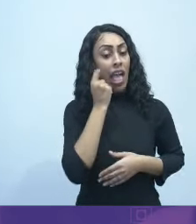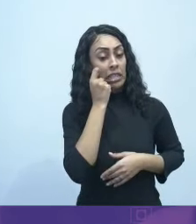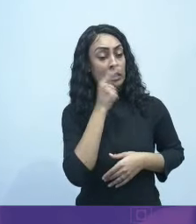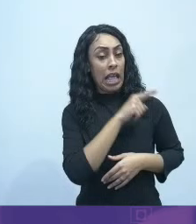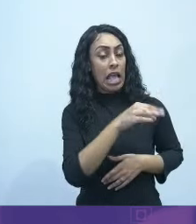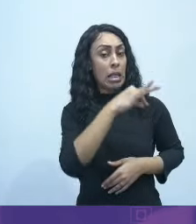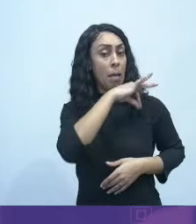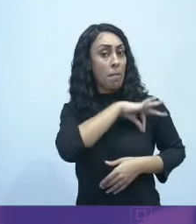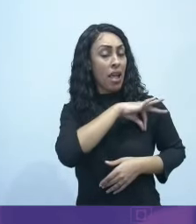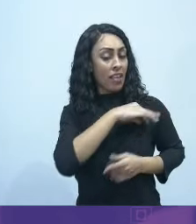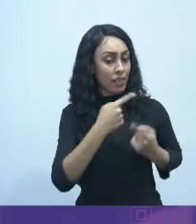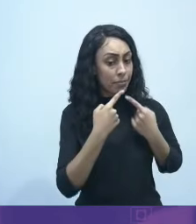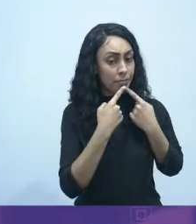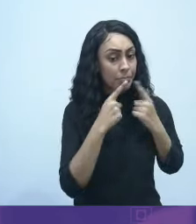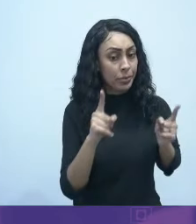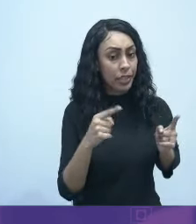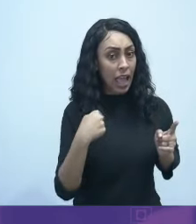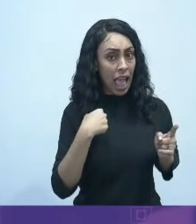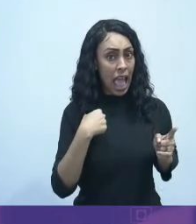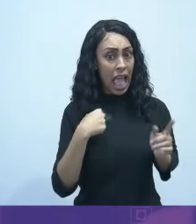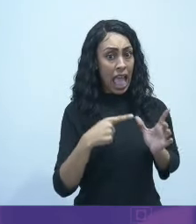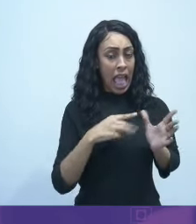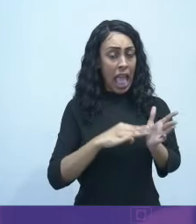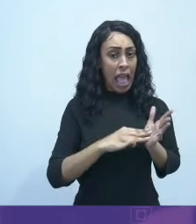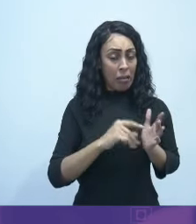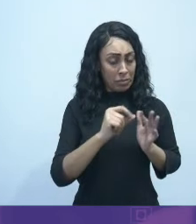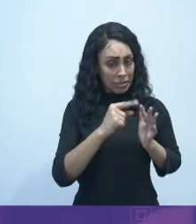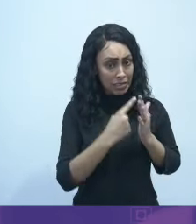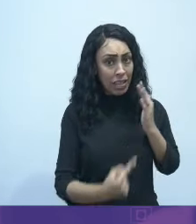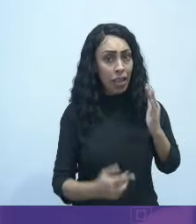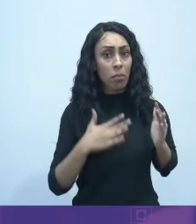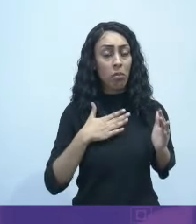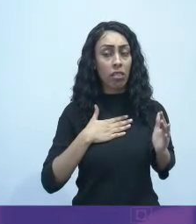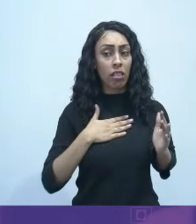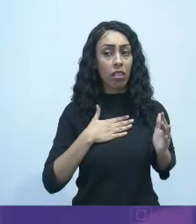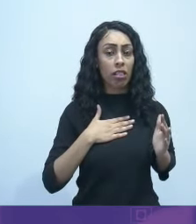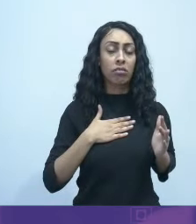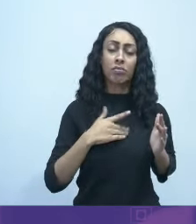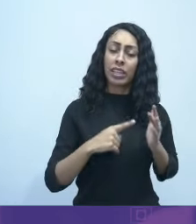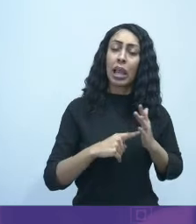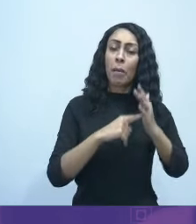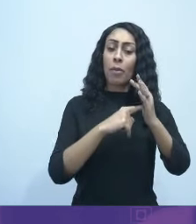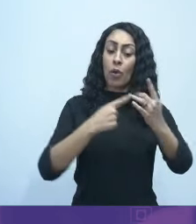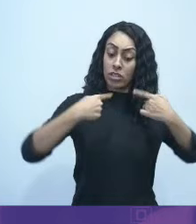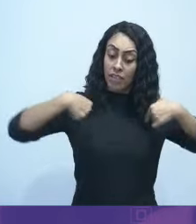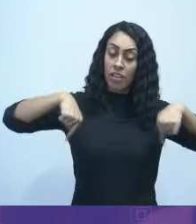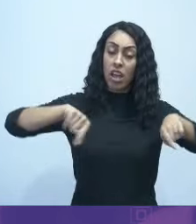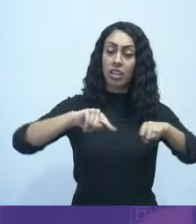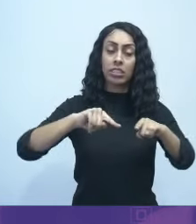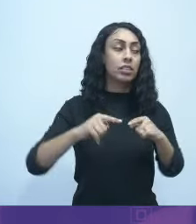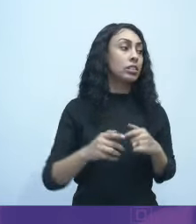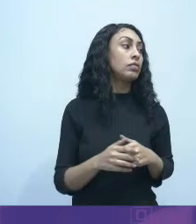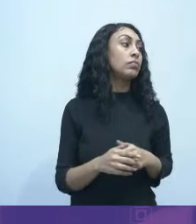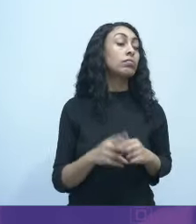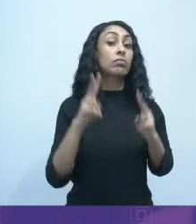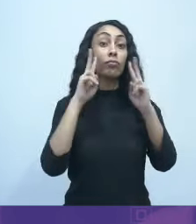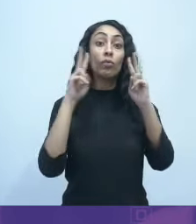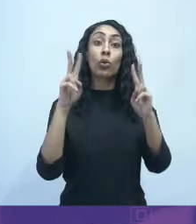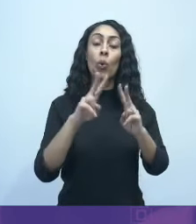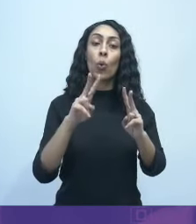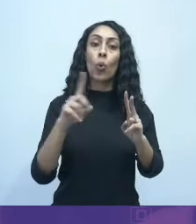benefits of declaring disability. It's been really important for us to look